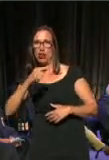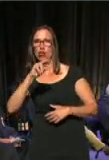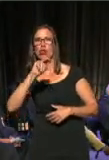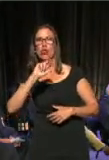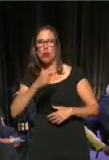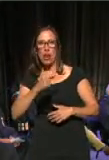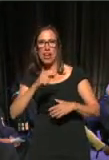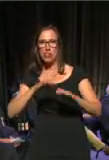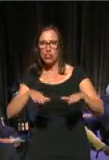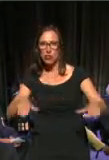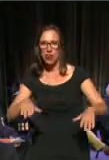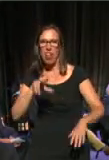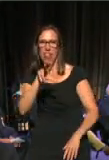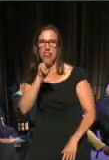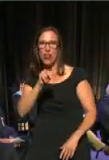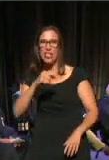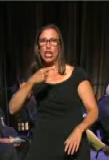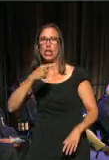grandchildren, 30